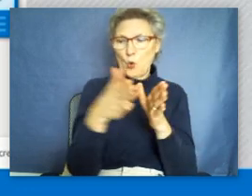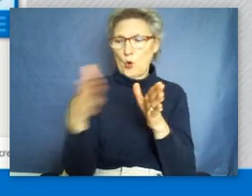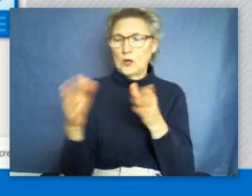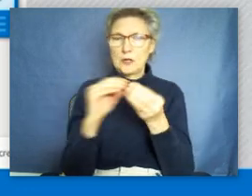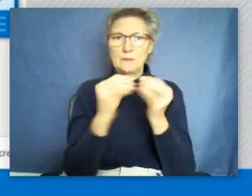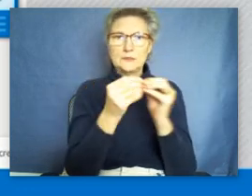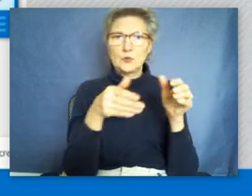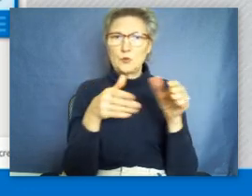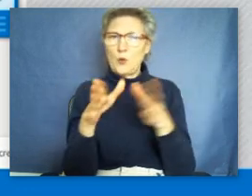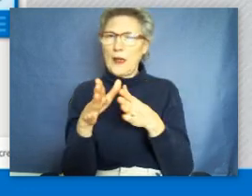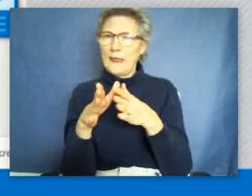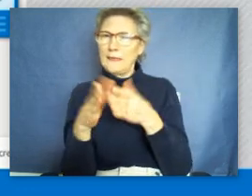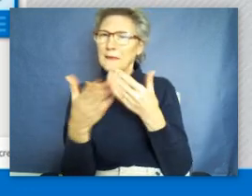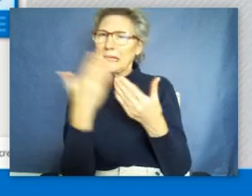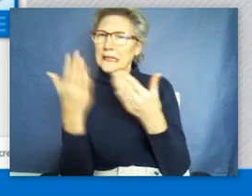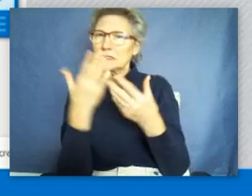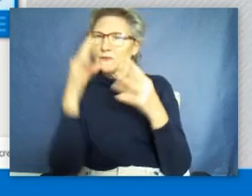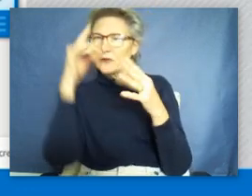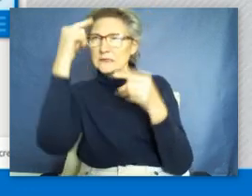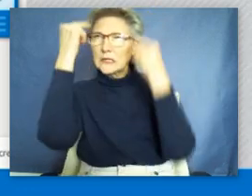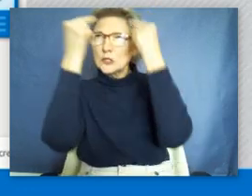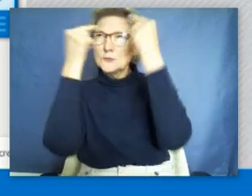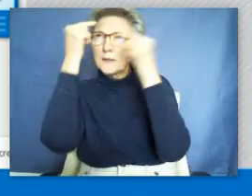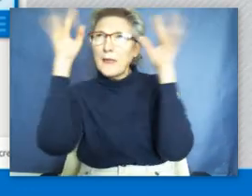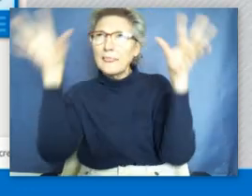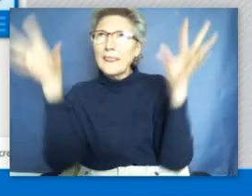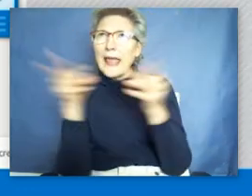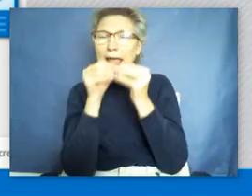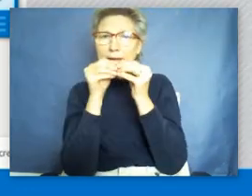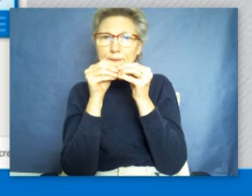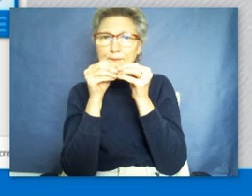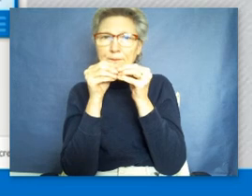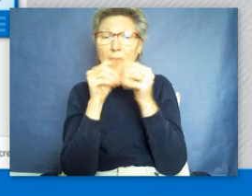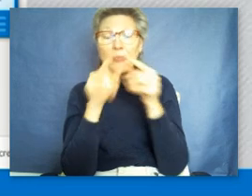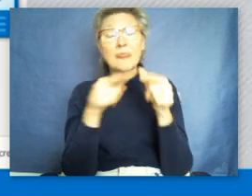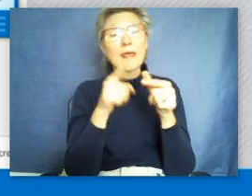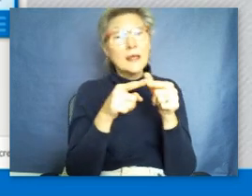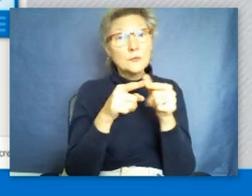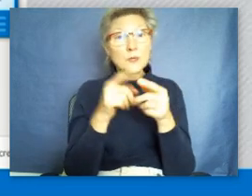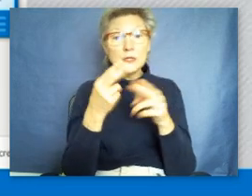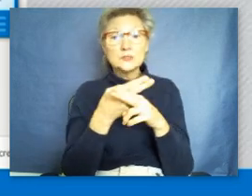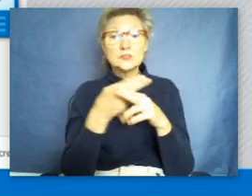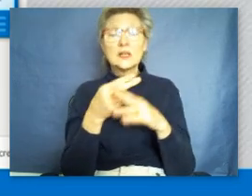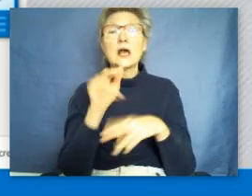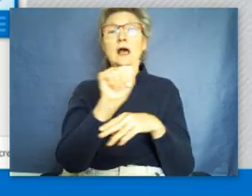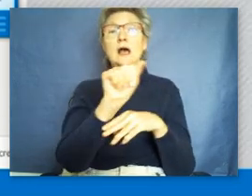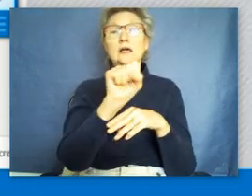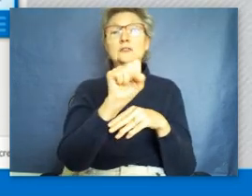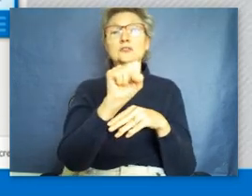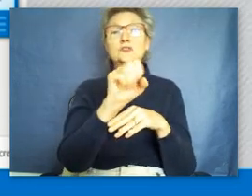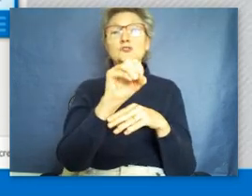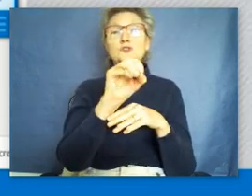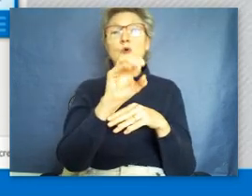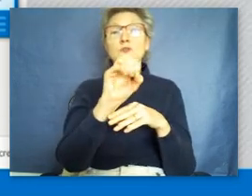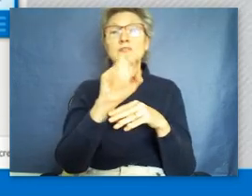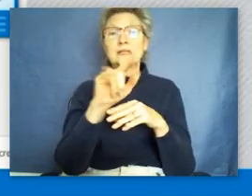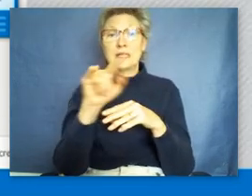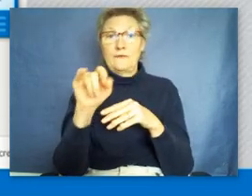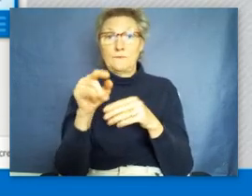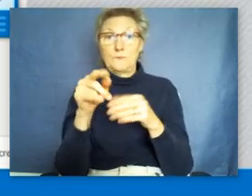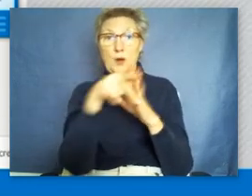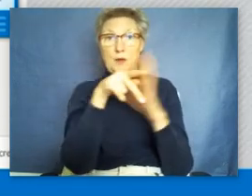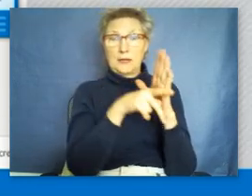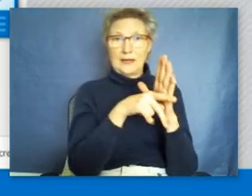a way that would make it easier for us to use mental math. Then we used the associative property of addition so we could